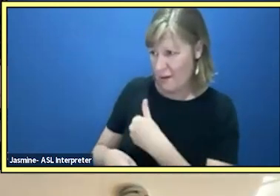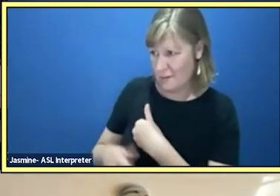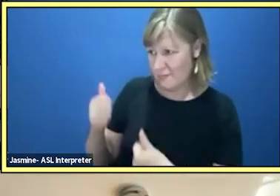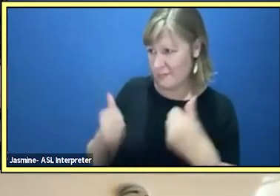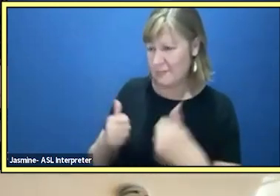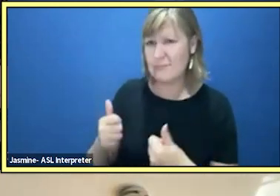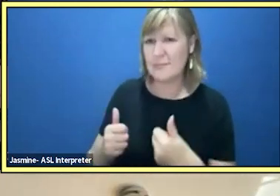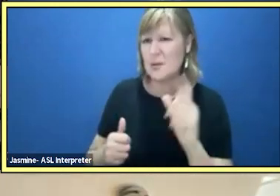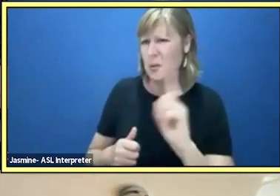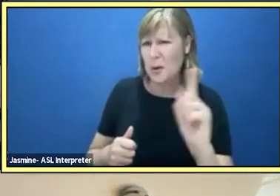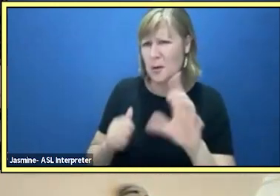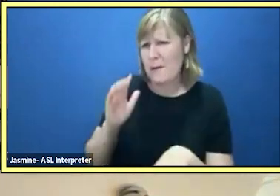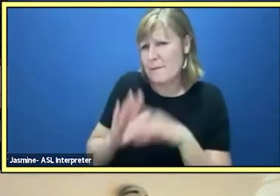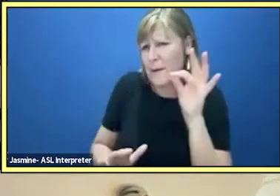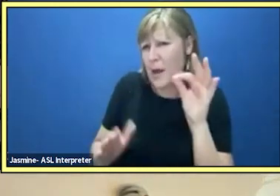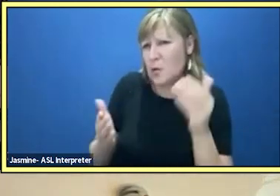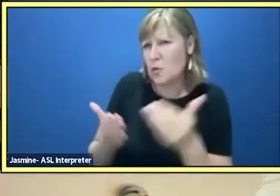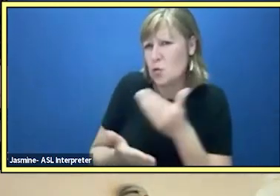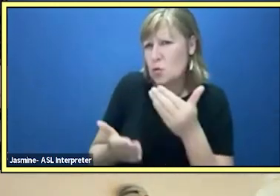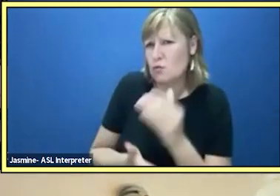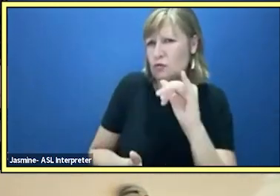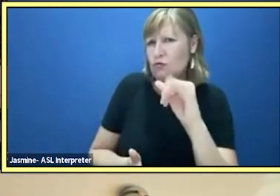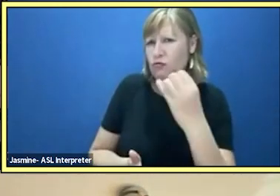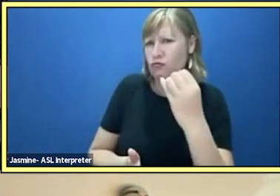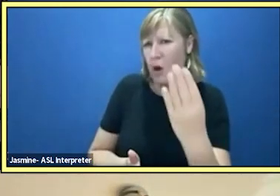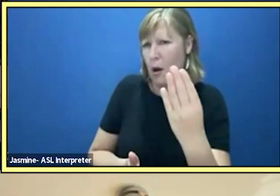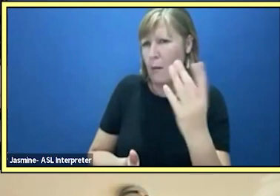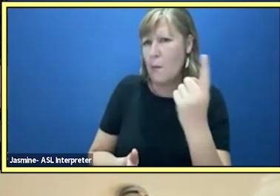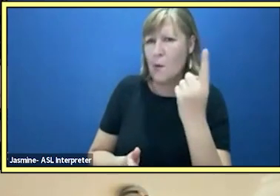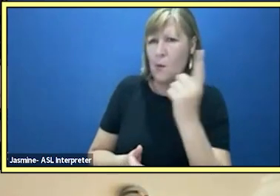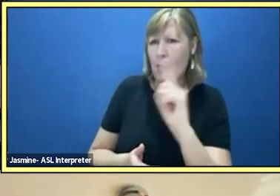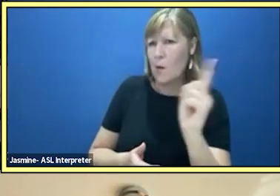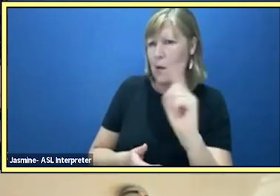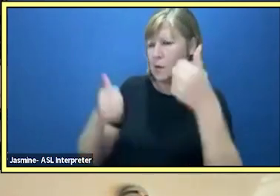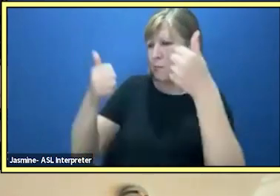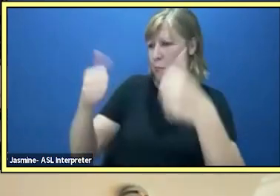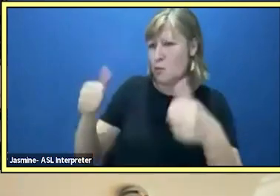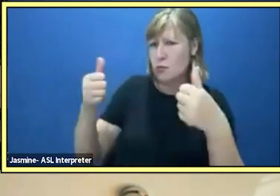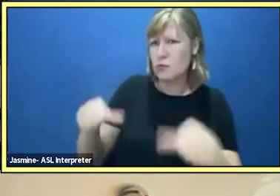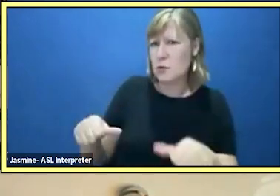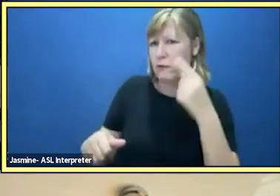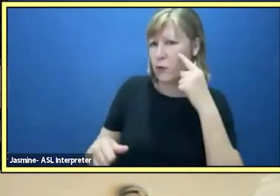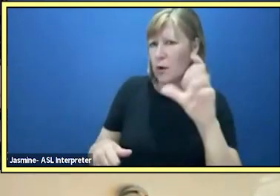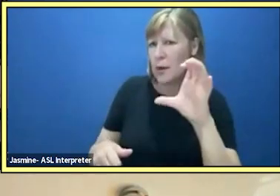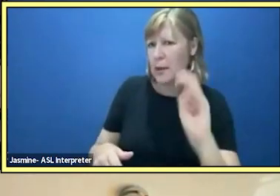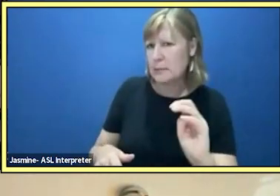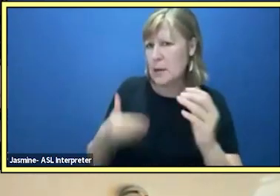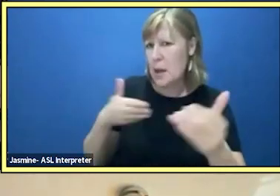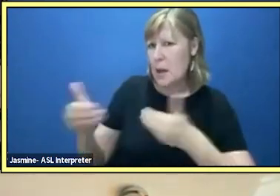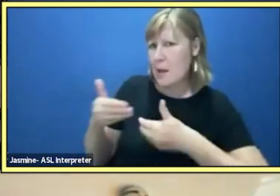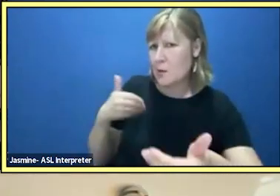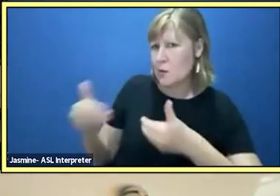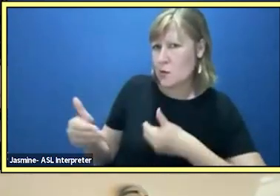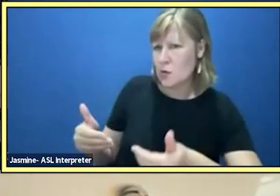posted for the new case managers? So once we have an organization to do that work for